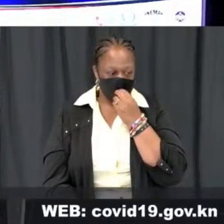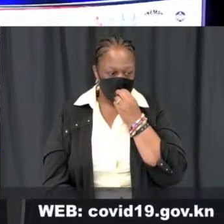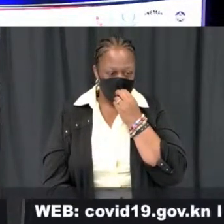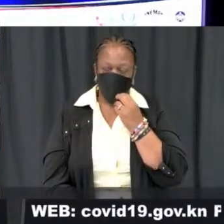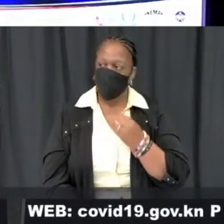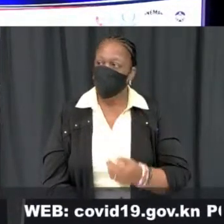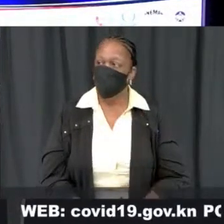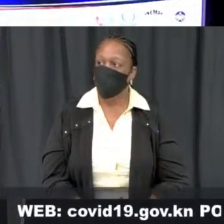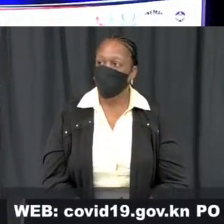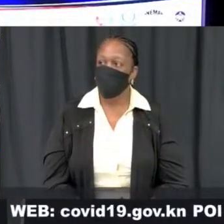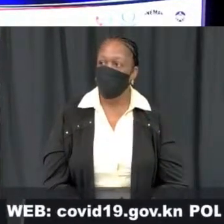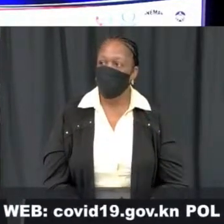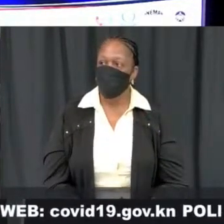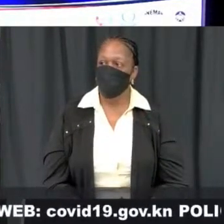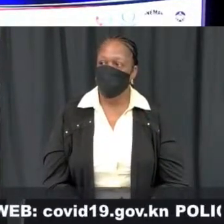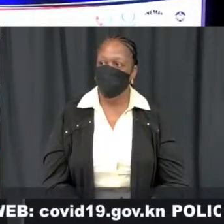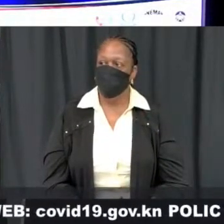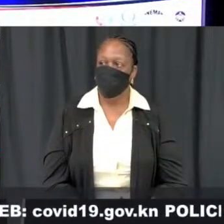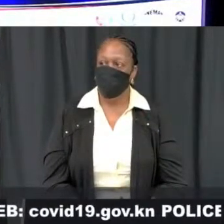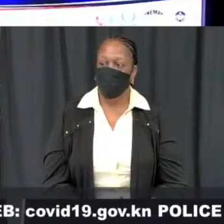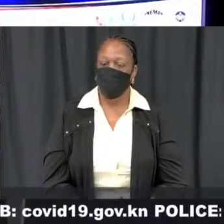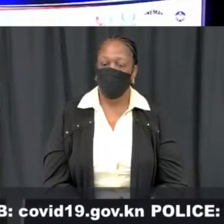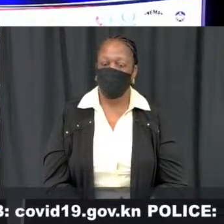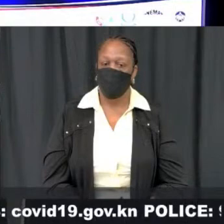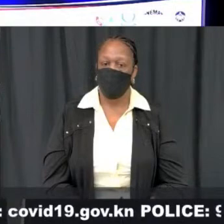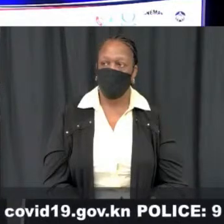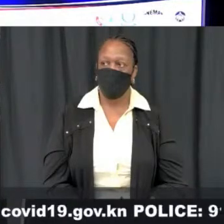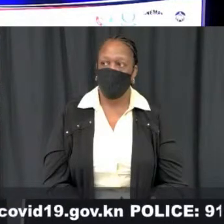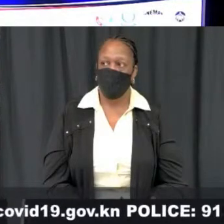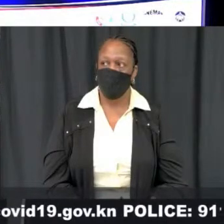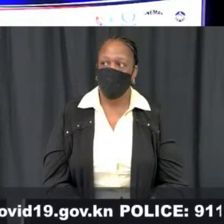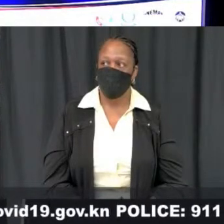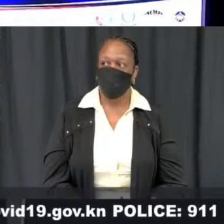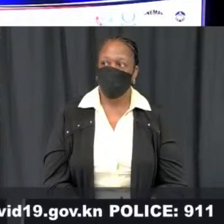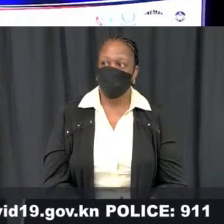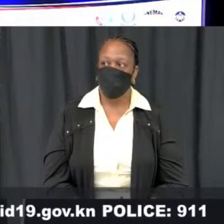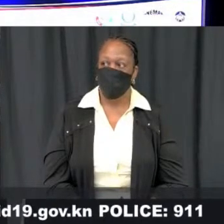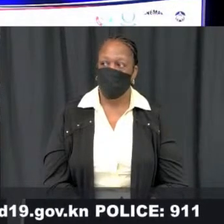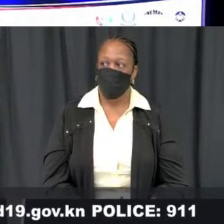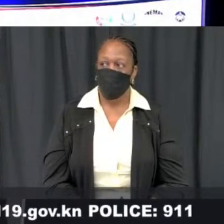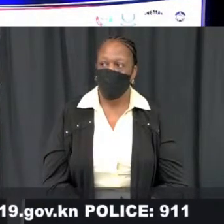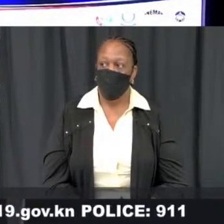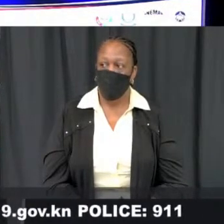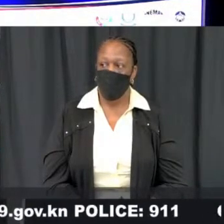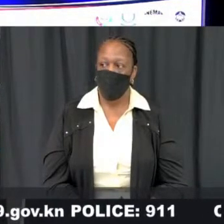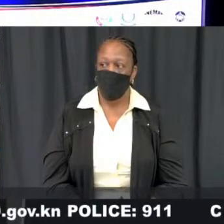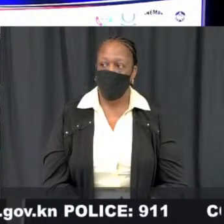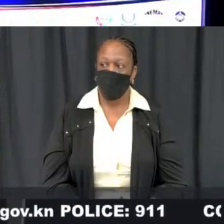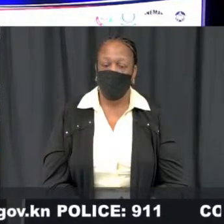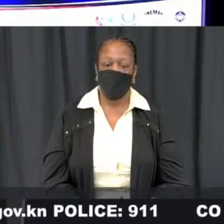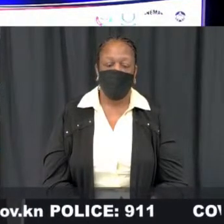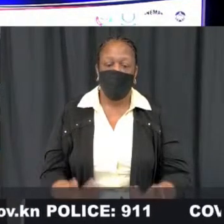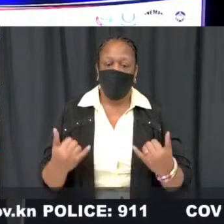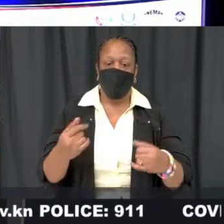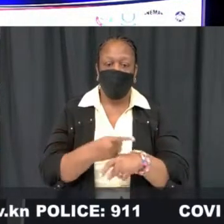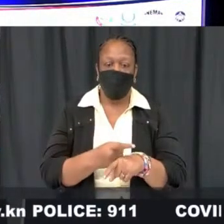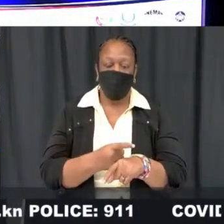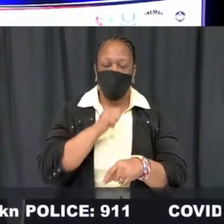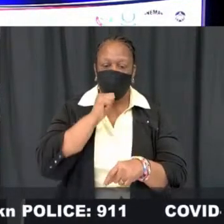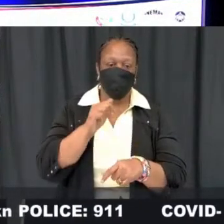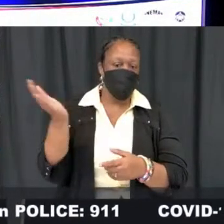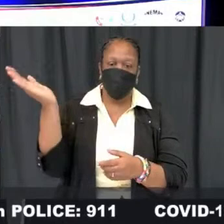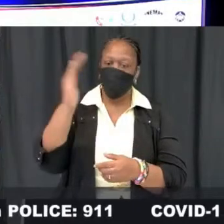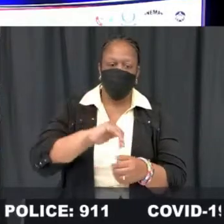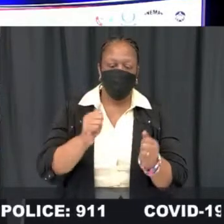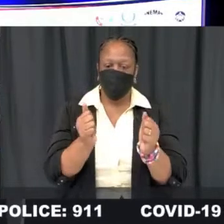who depends on importation and exportation. Ladies and gentlemen, today I didn't come with no prepared script because we are